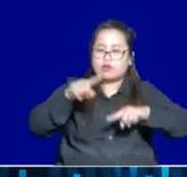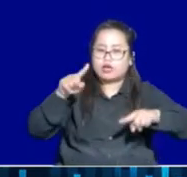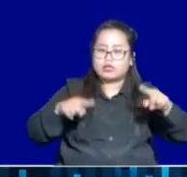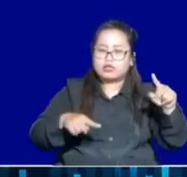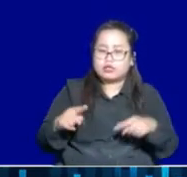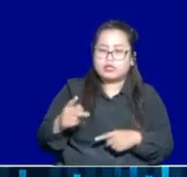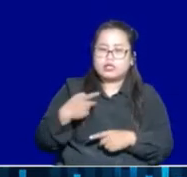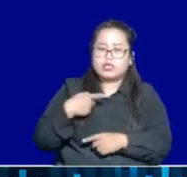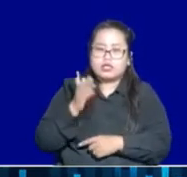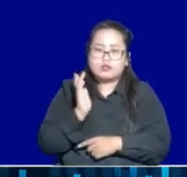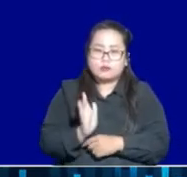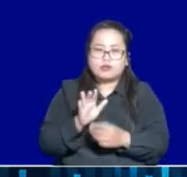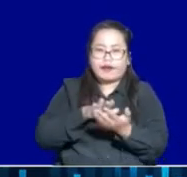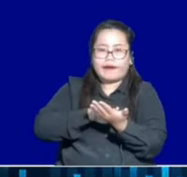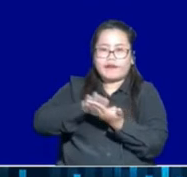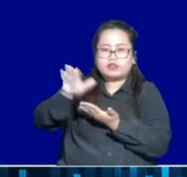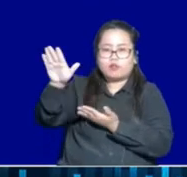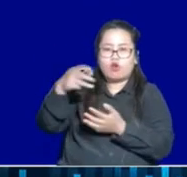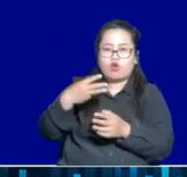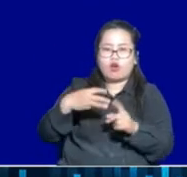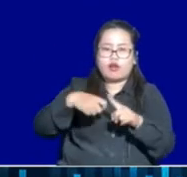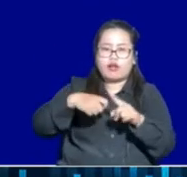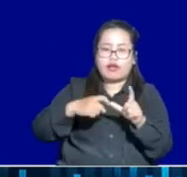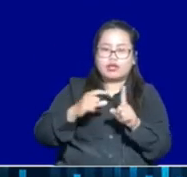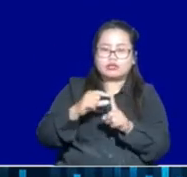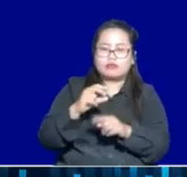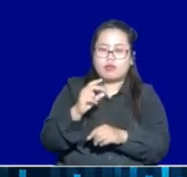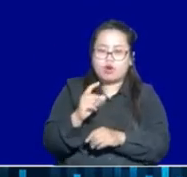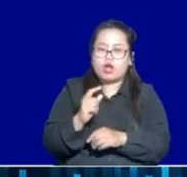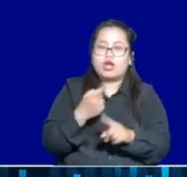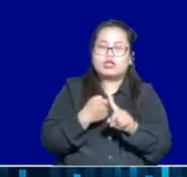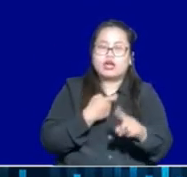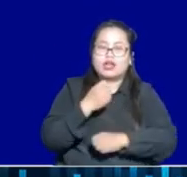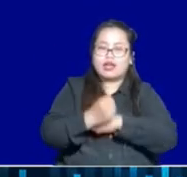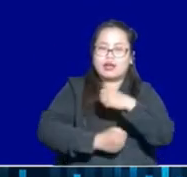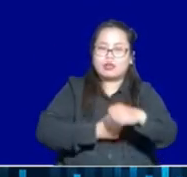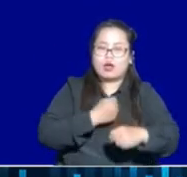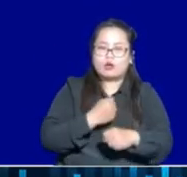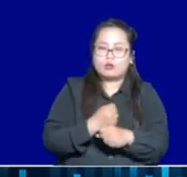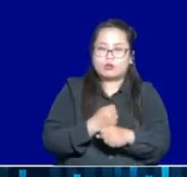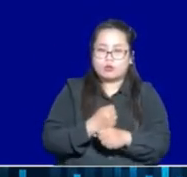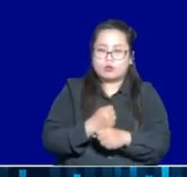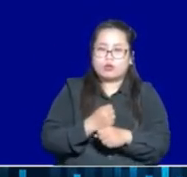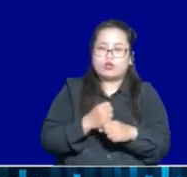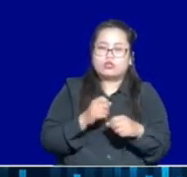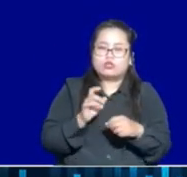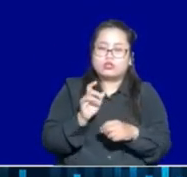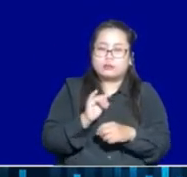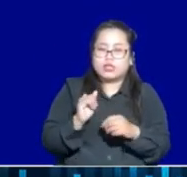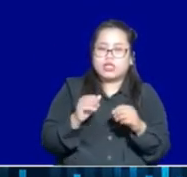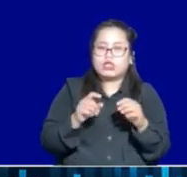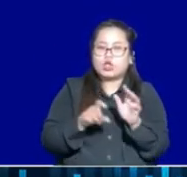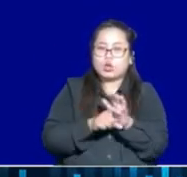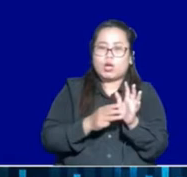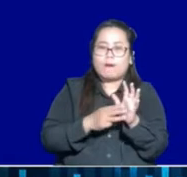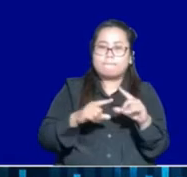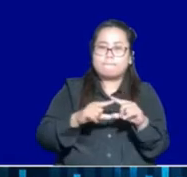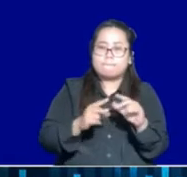in 1965, and now you see material manufacturing, other manufacturing machinery,